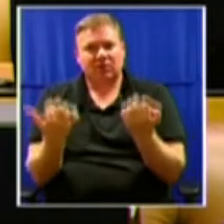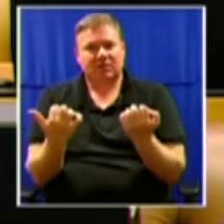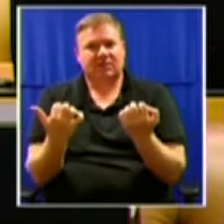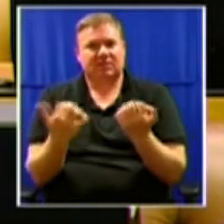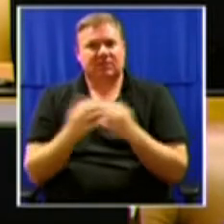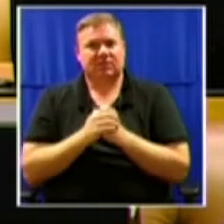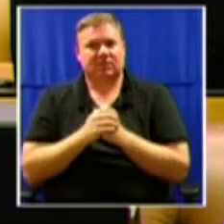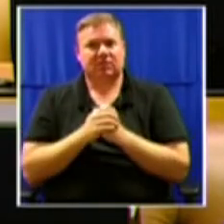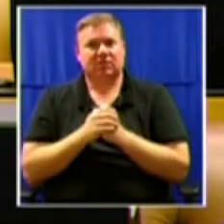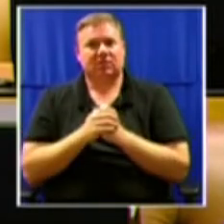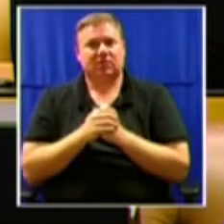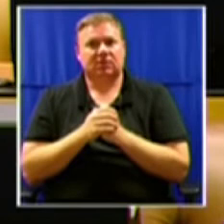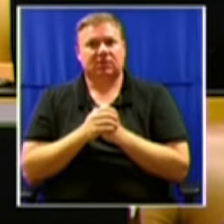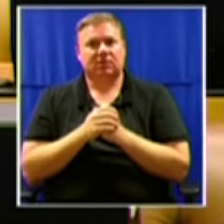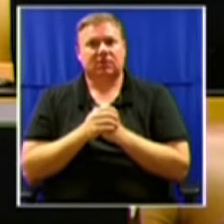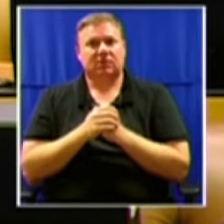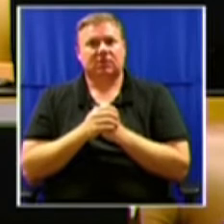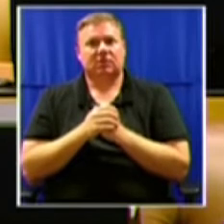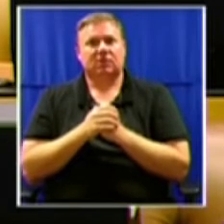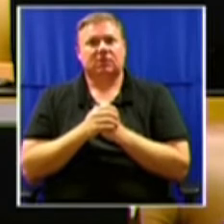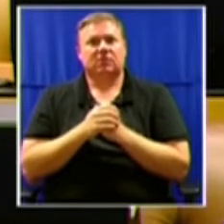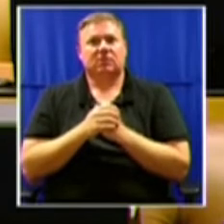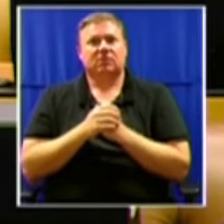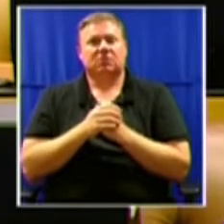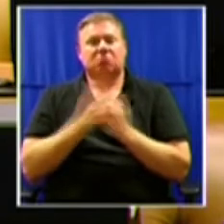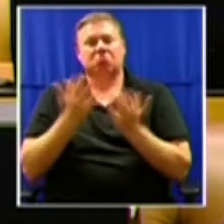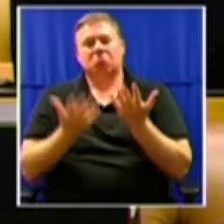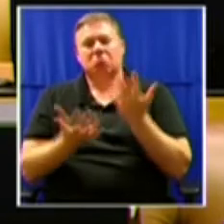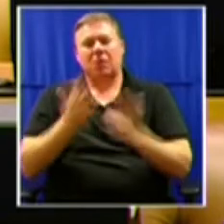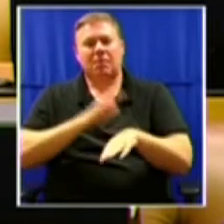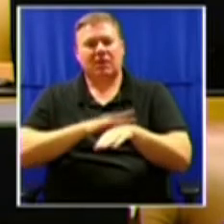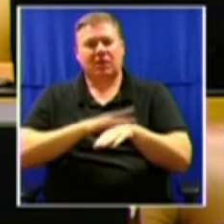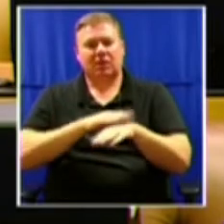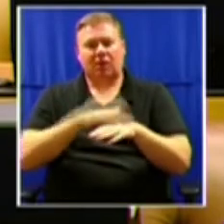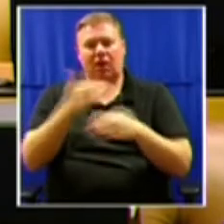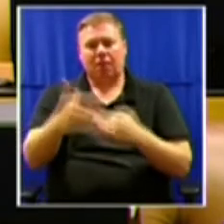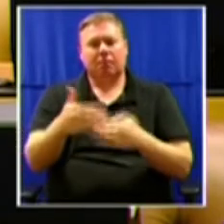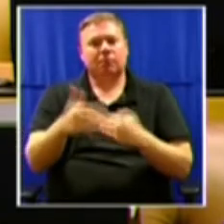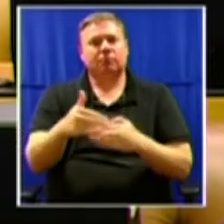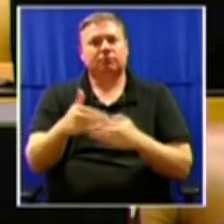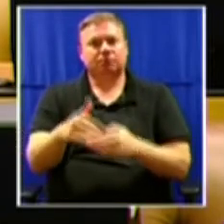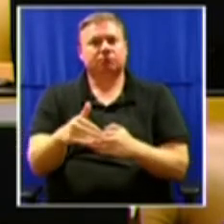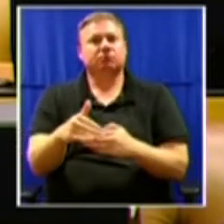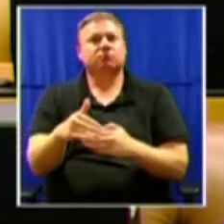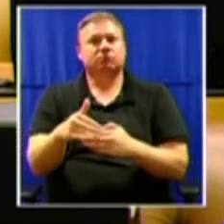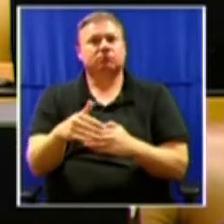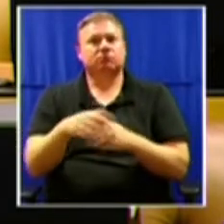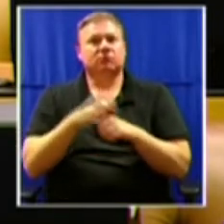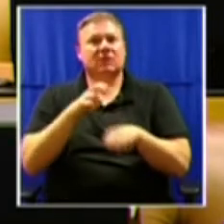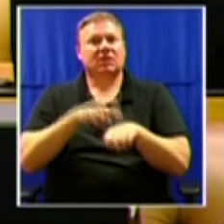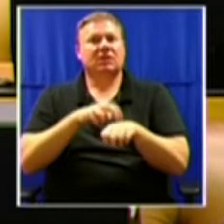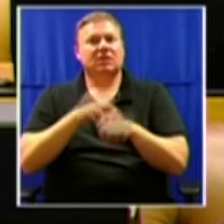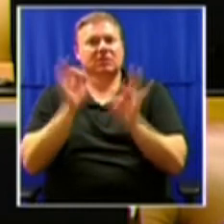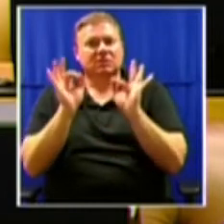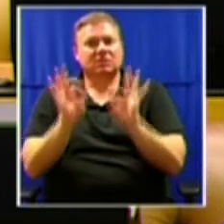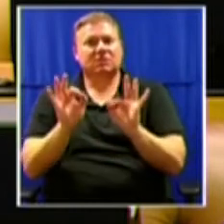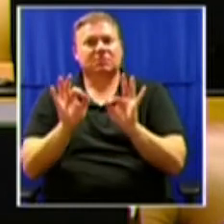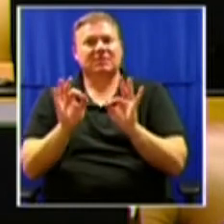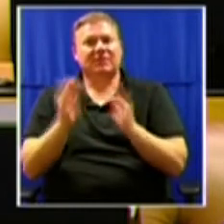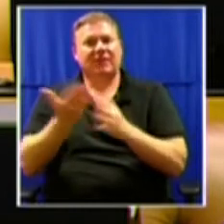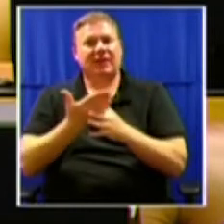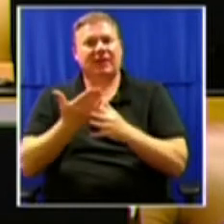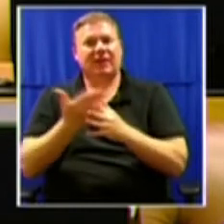statistics, that maybe in a certain given time, we'll have to begin to give some specific